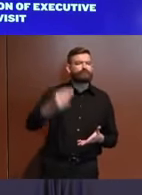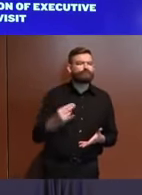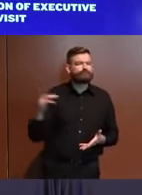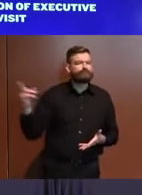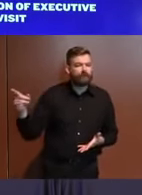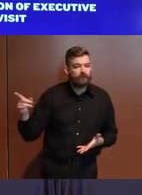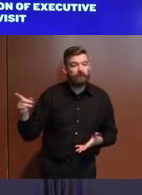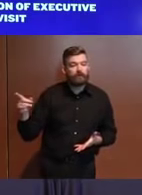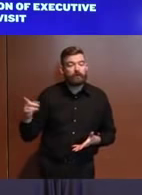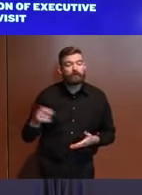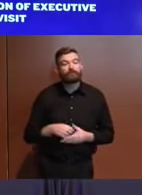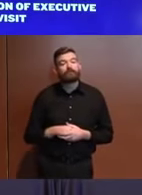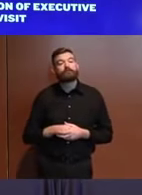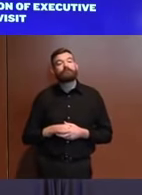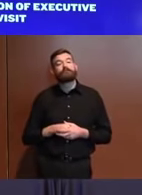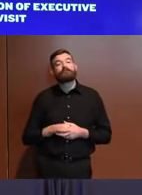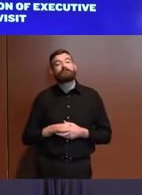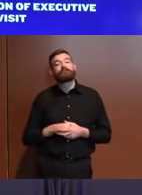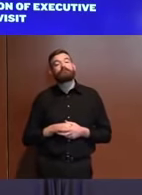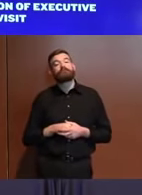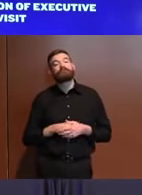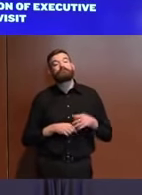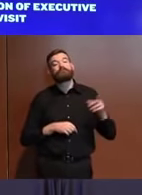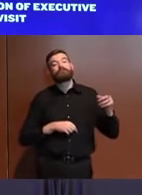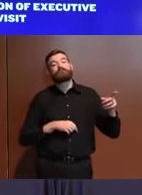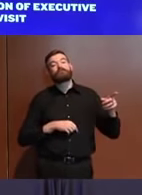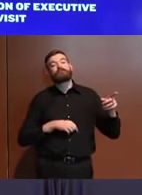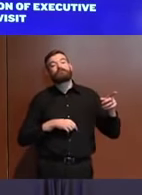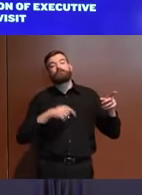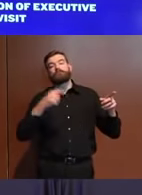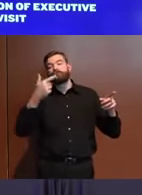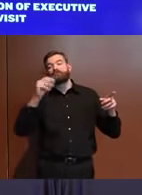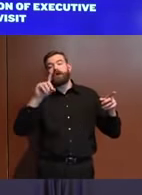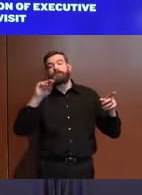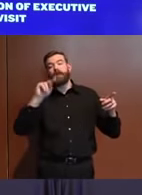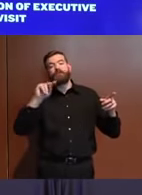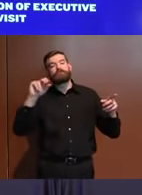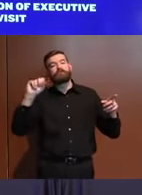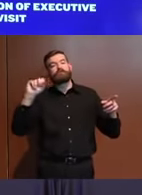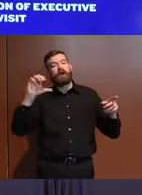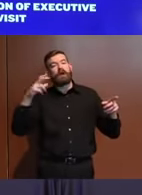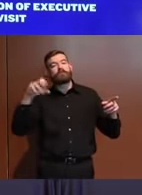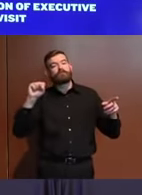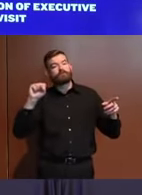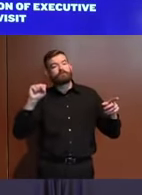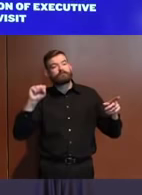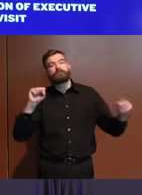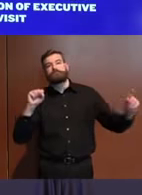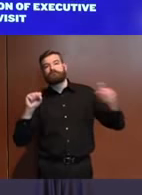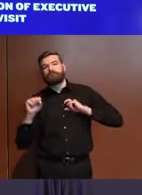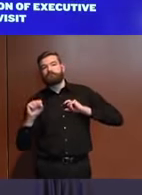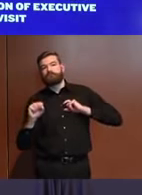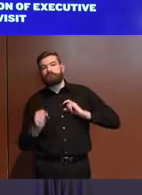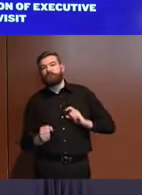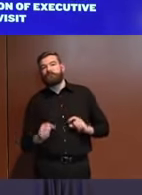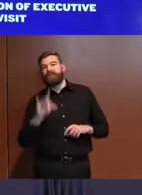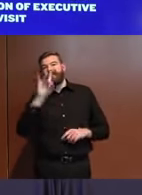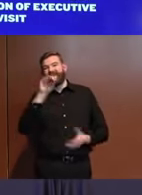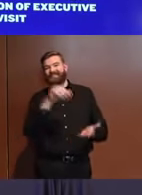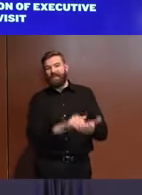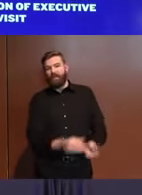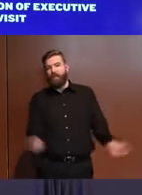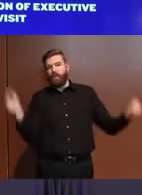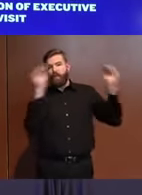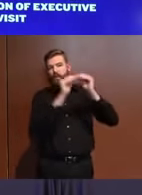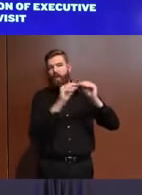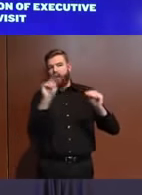up again. I mentioned them earlier. They have now come across with another 80,000 N95s, now for a total